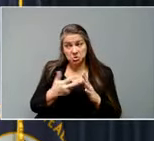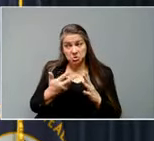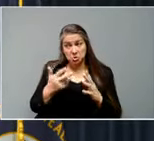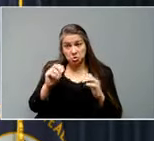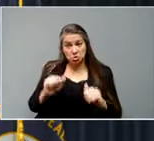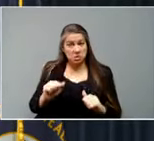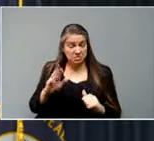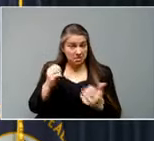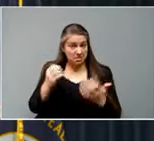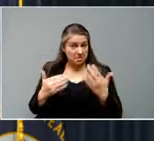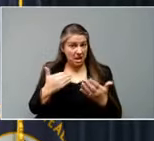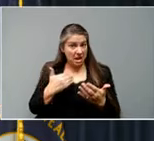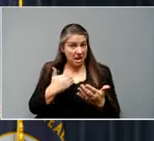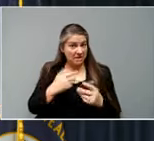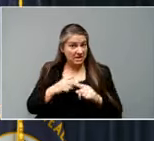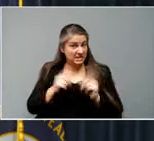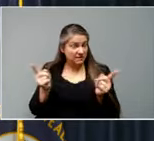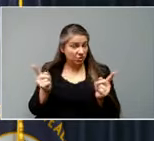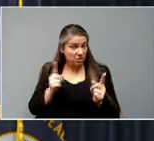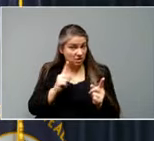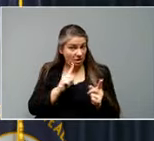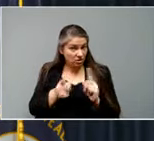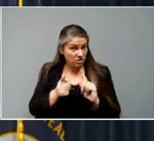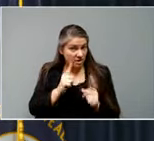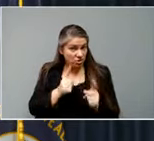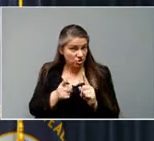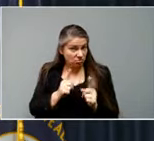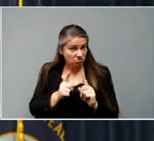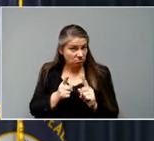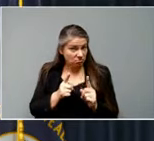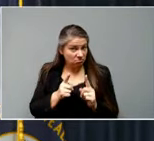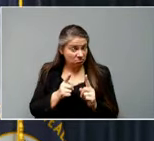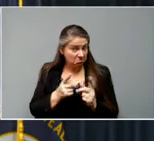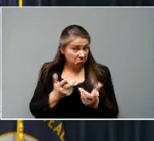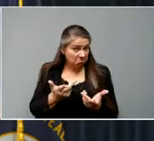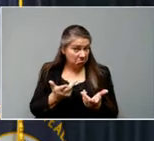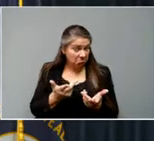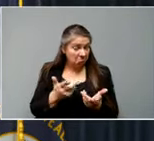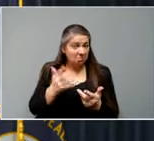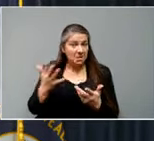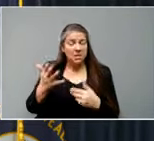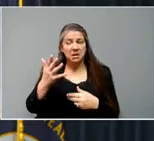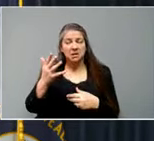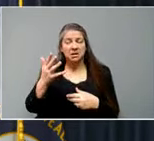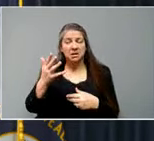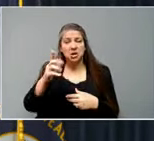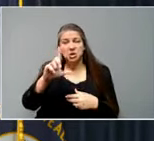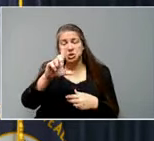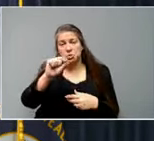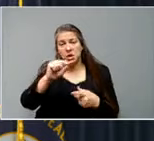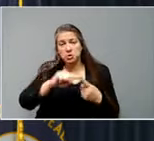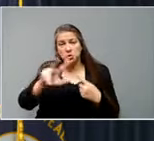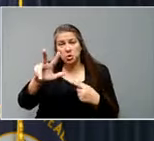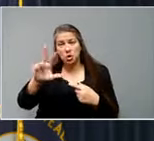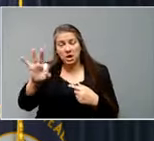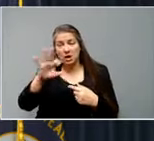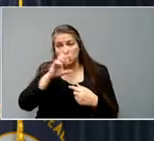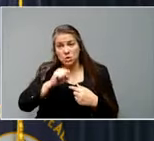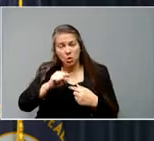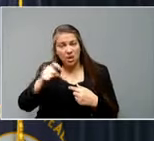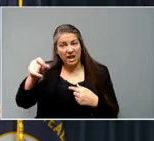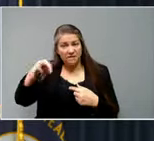a new conversation with that person in that age group, that maybe 20 to 39 age group that hasn't been